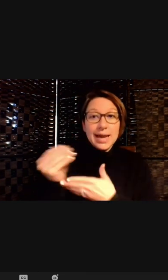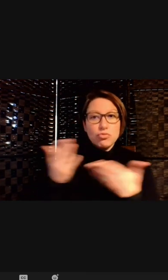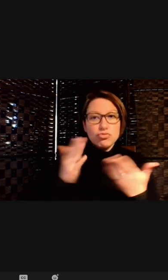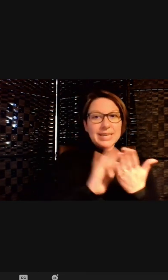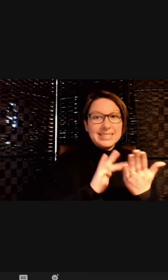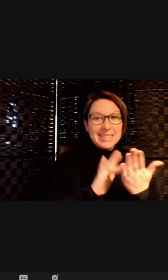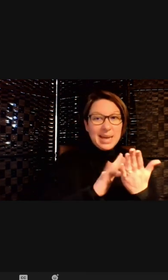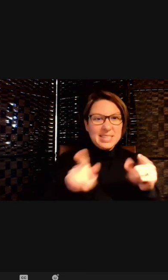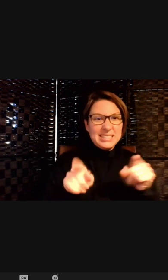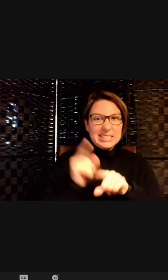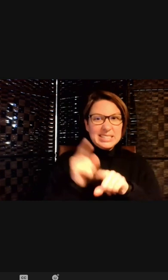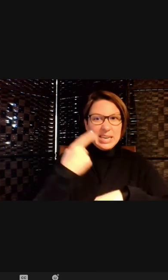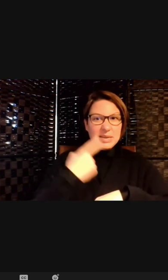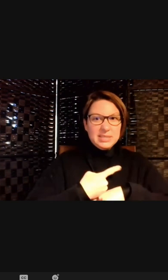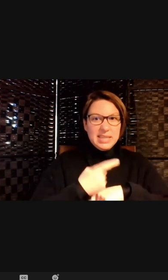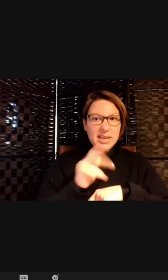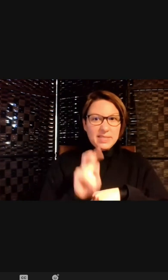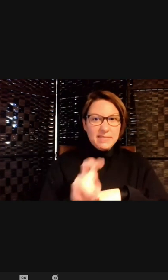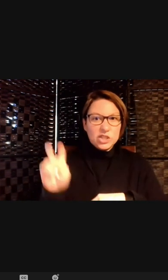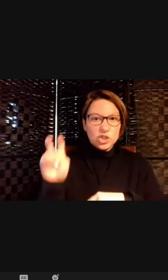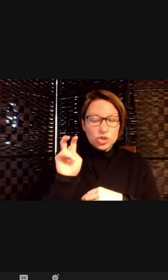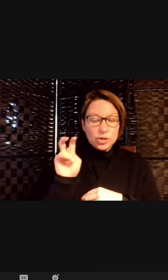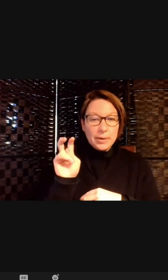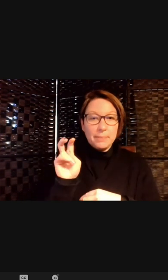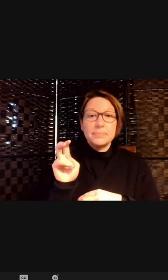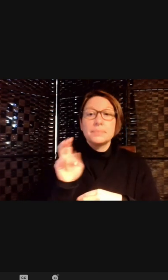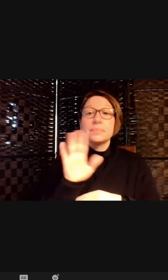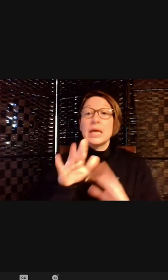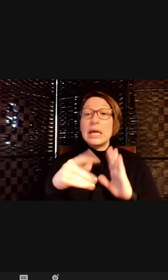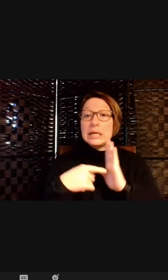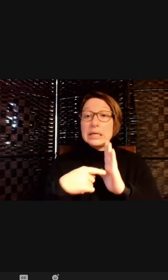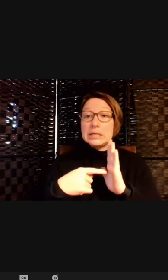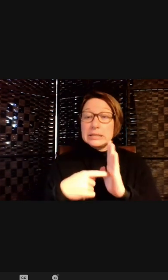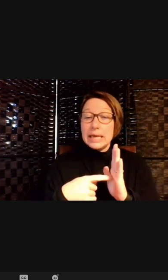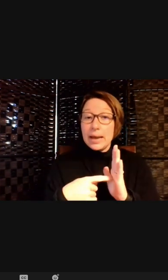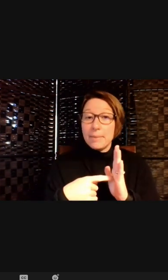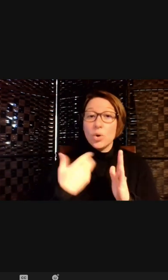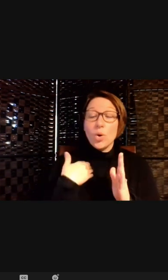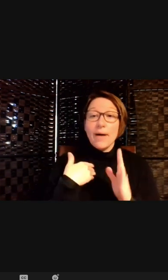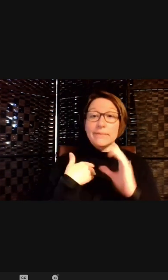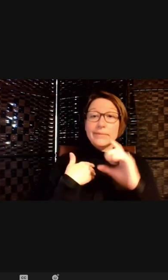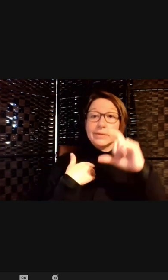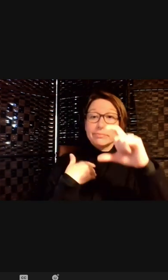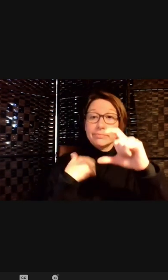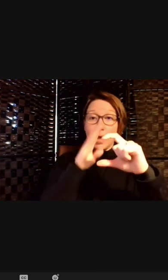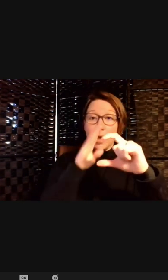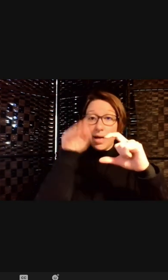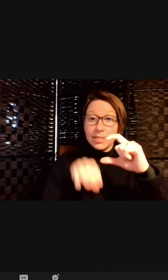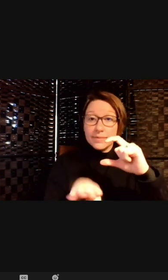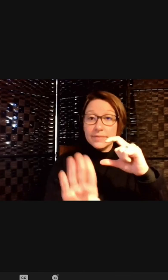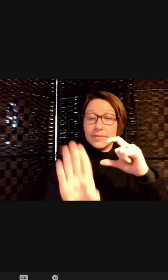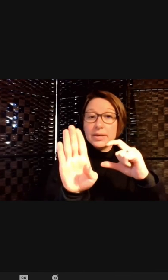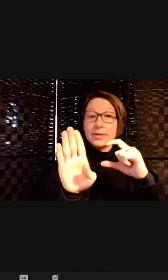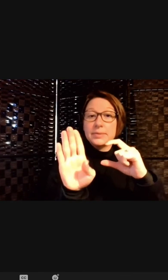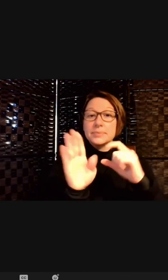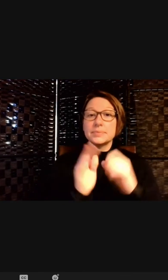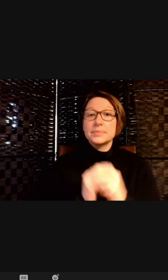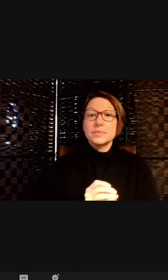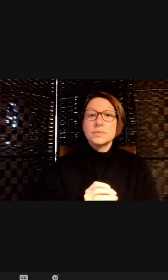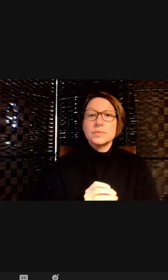so here is an example of what this activity might look like. Here we've got an elephant, and then